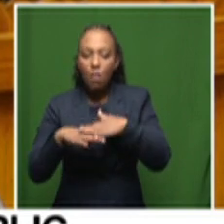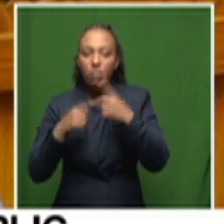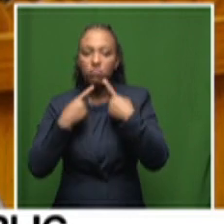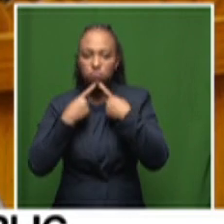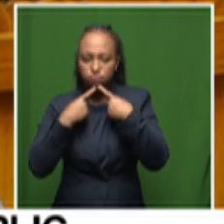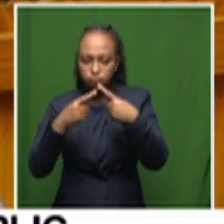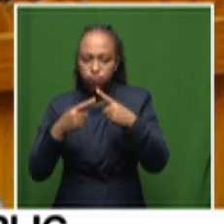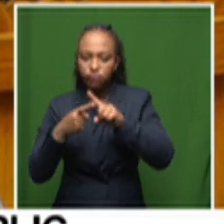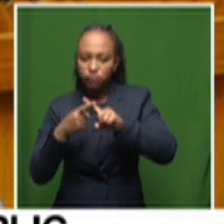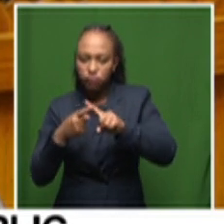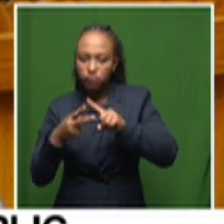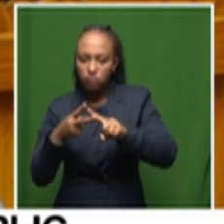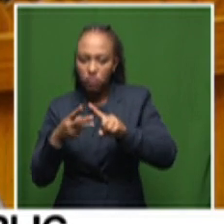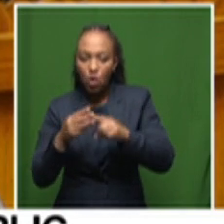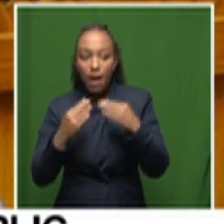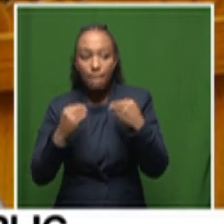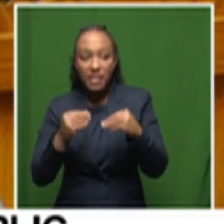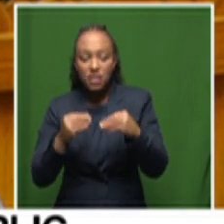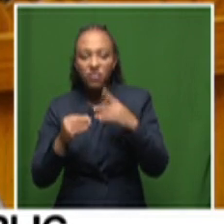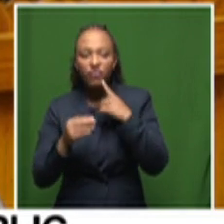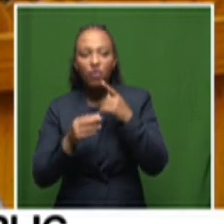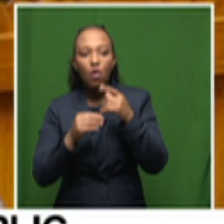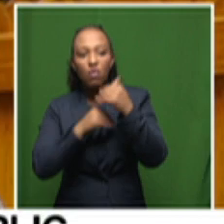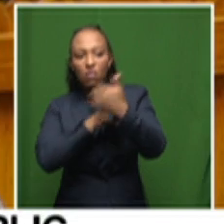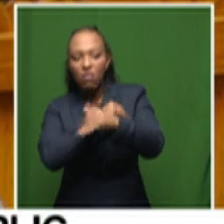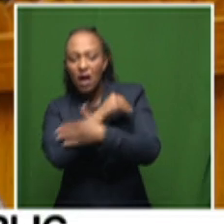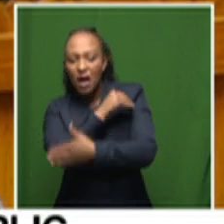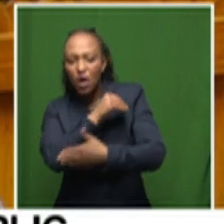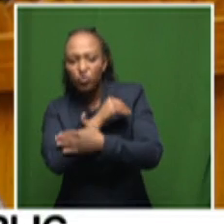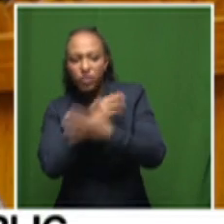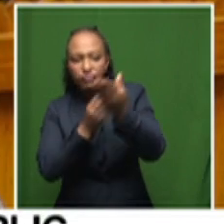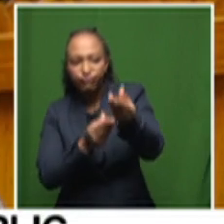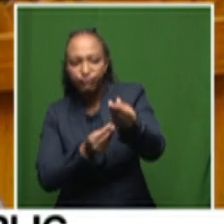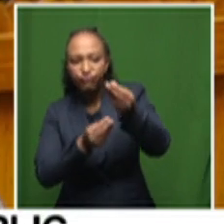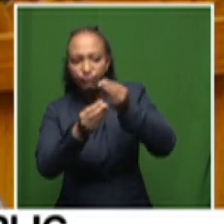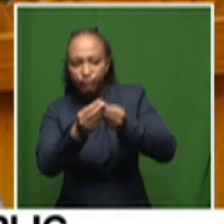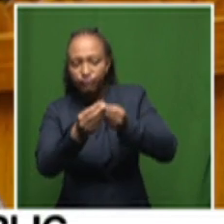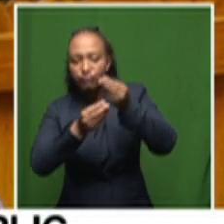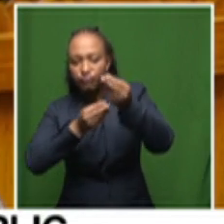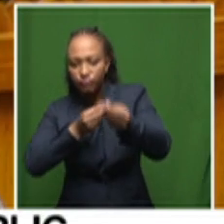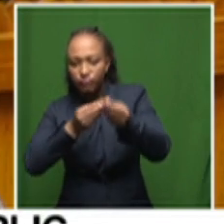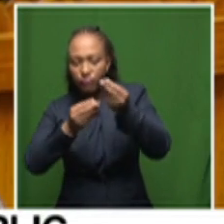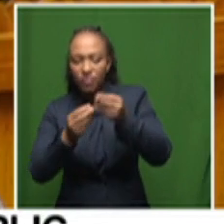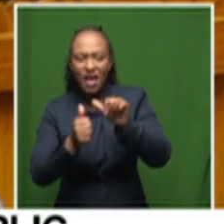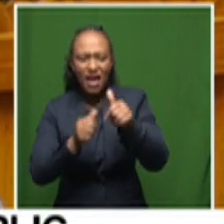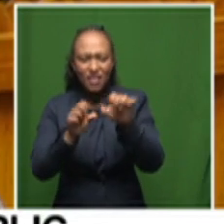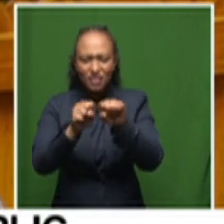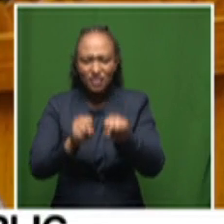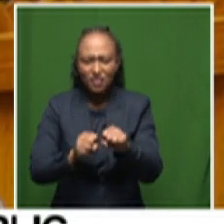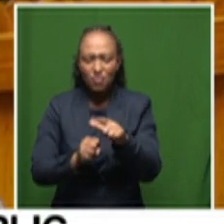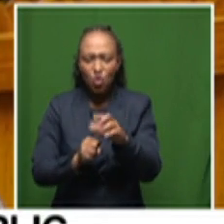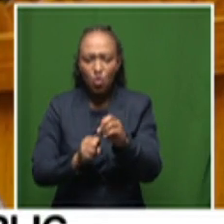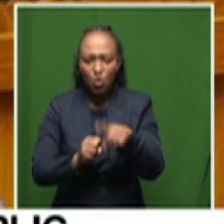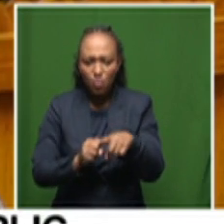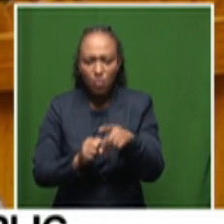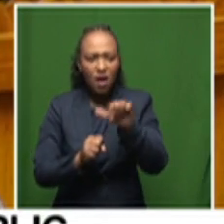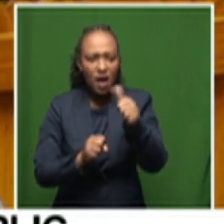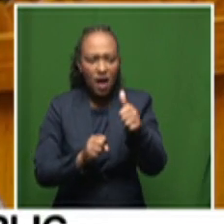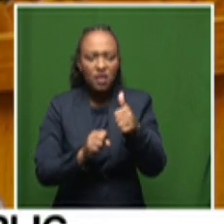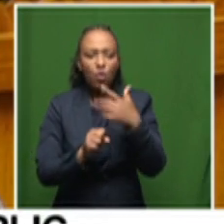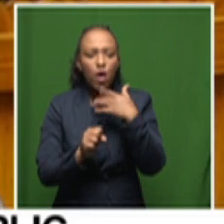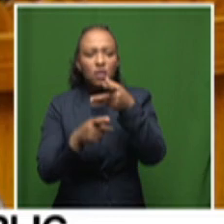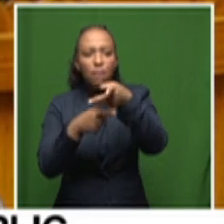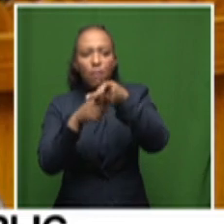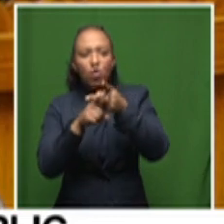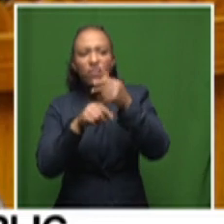make cross-border business easier, including inward listings, loop structures, and corporate foreign borrowings.